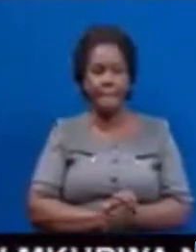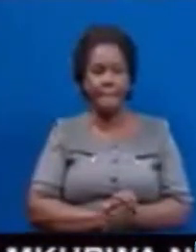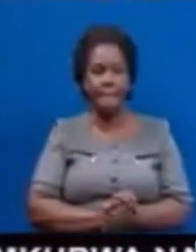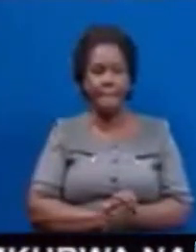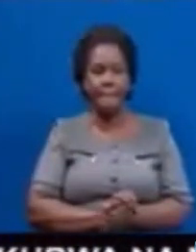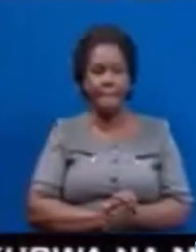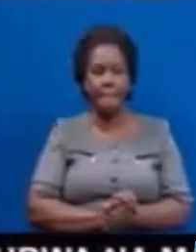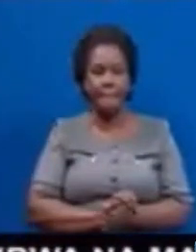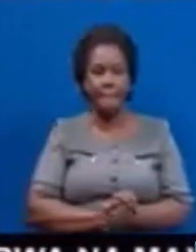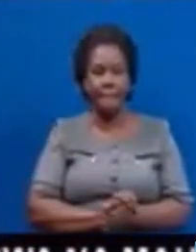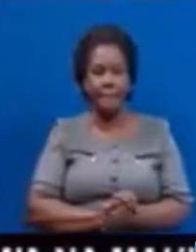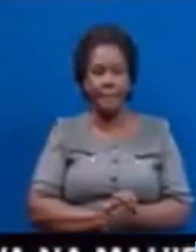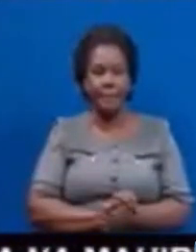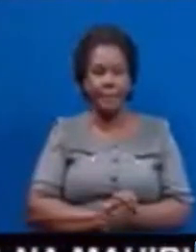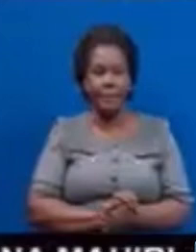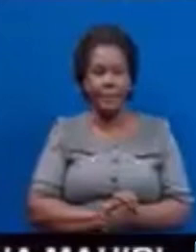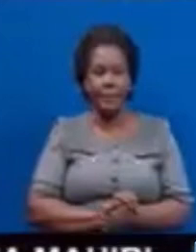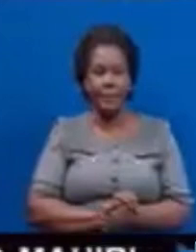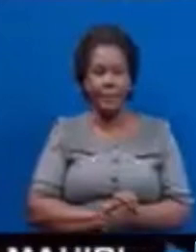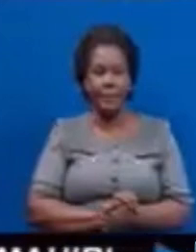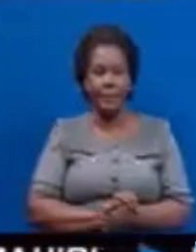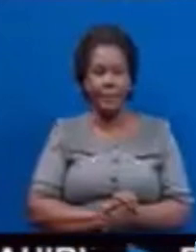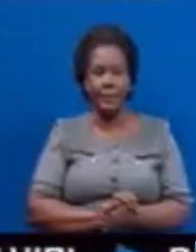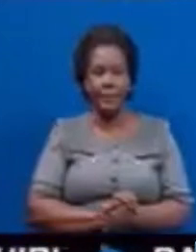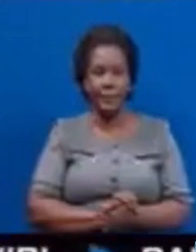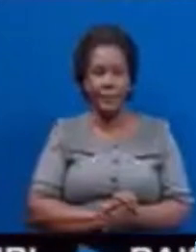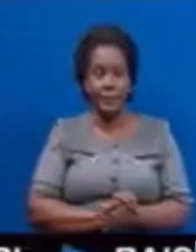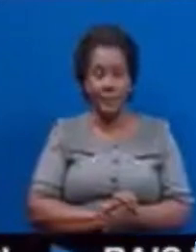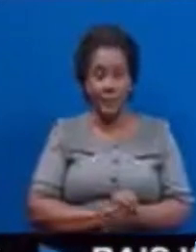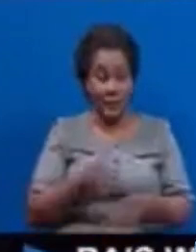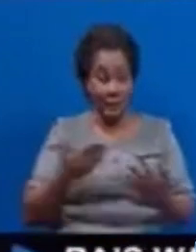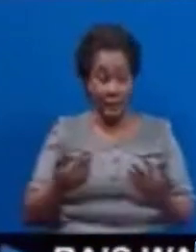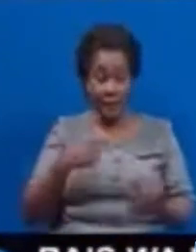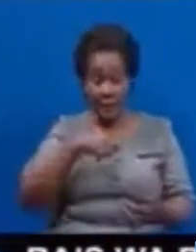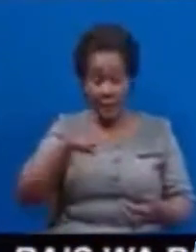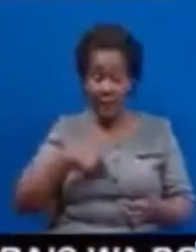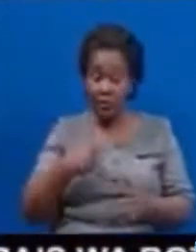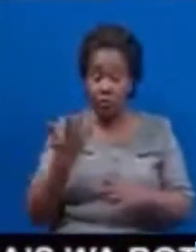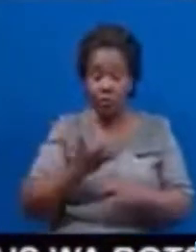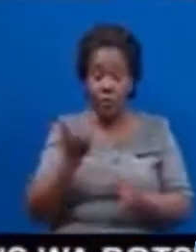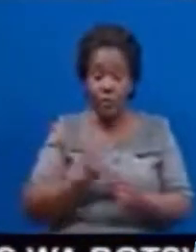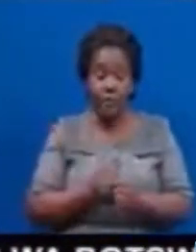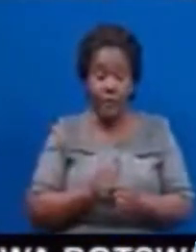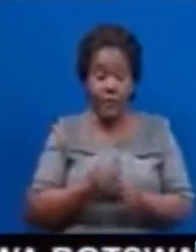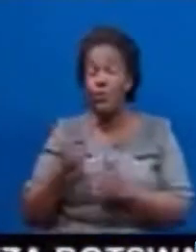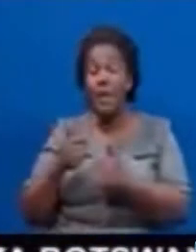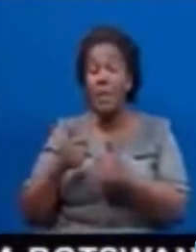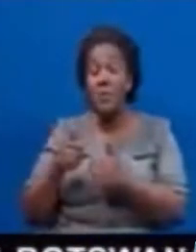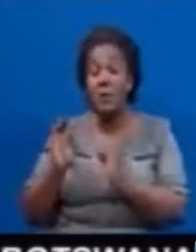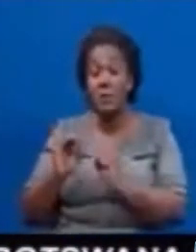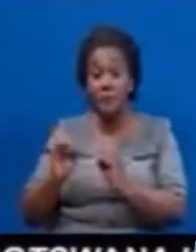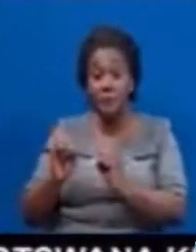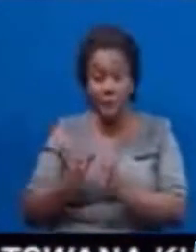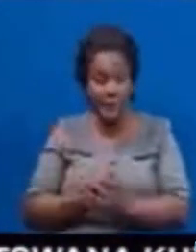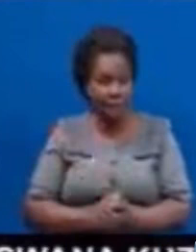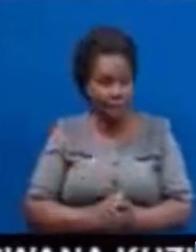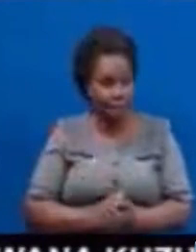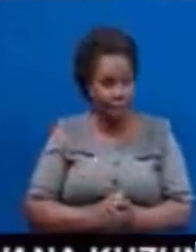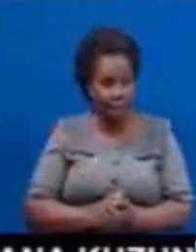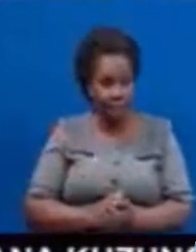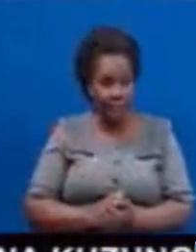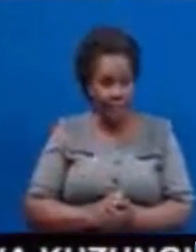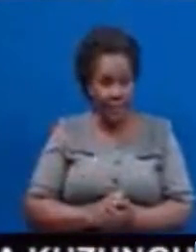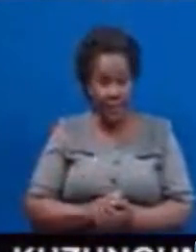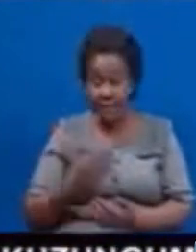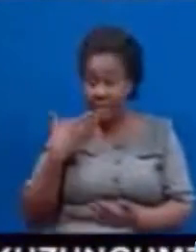To us, who had the privilege of knowing the unpredictable Magufuli, example of his life